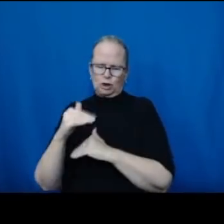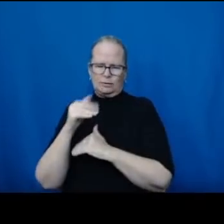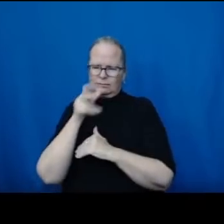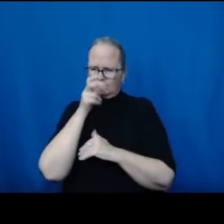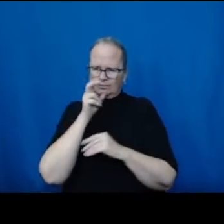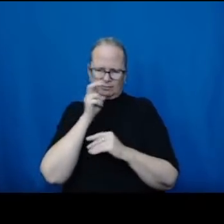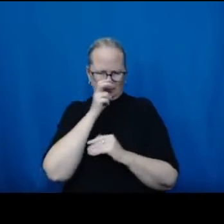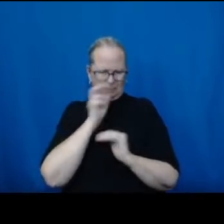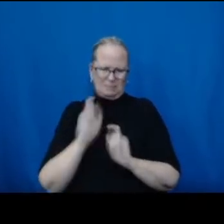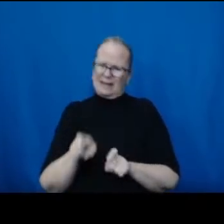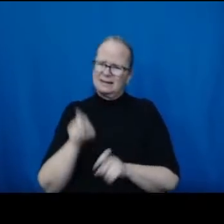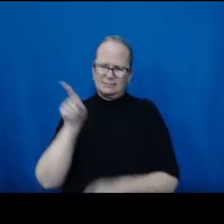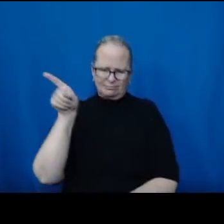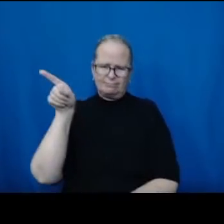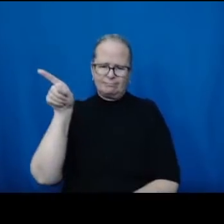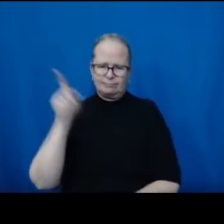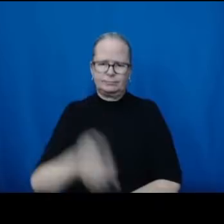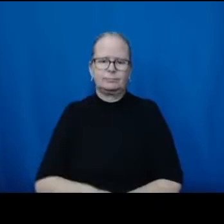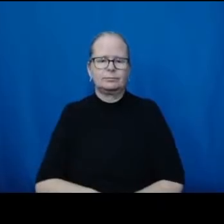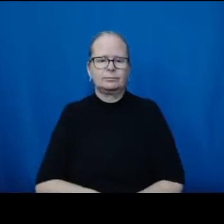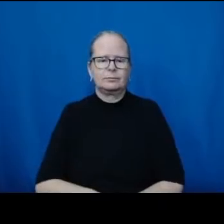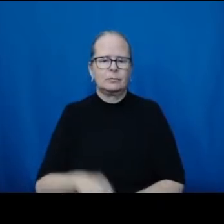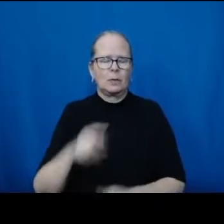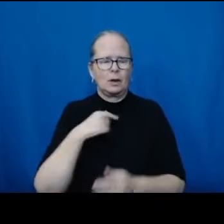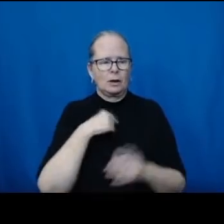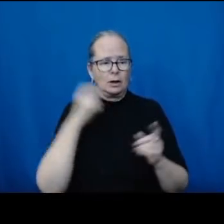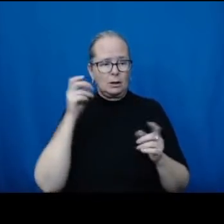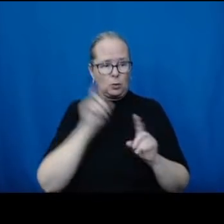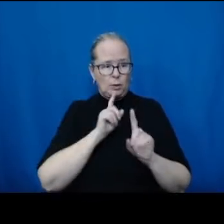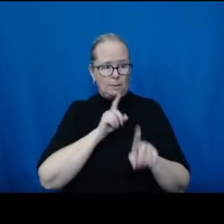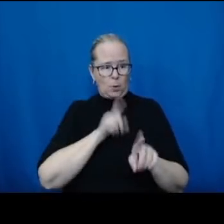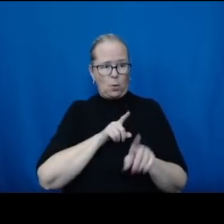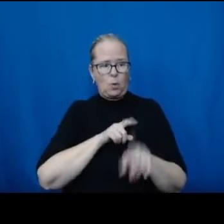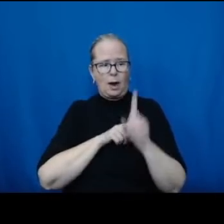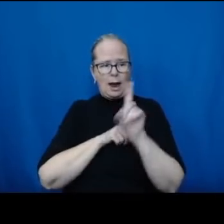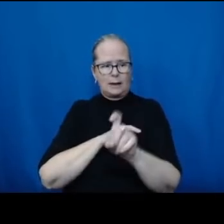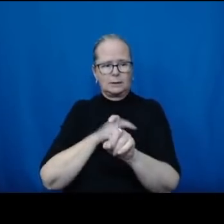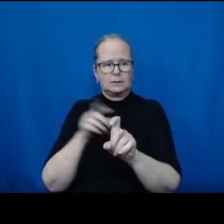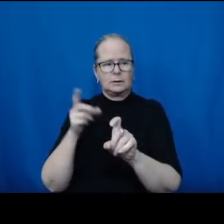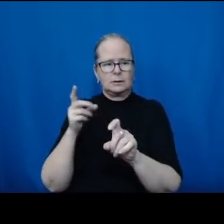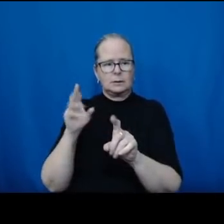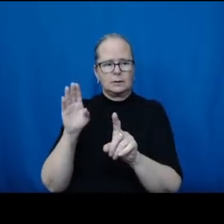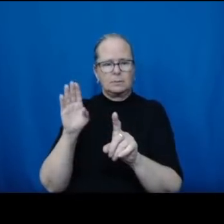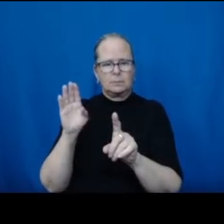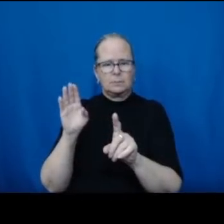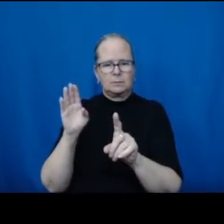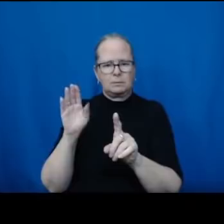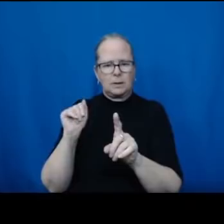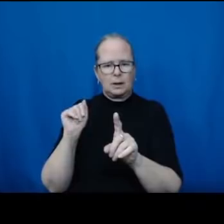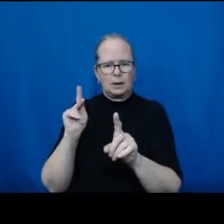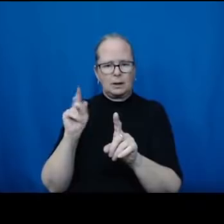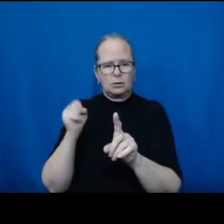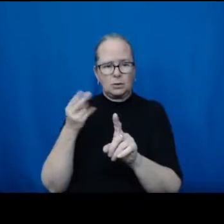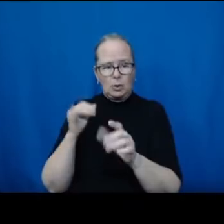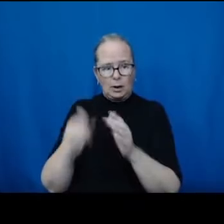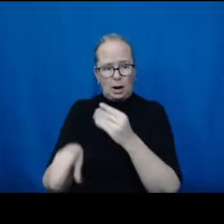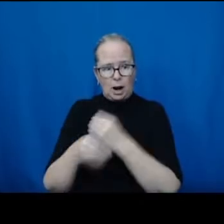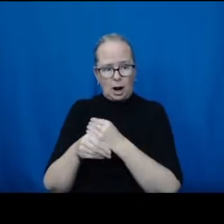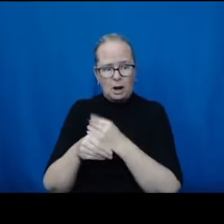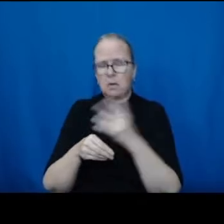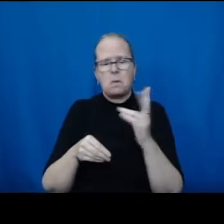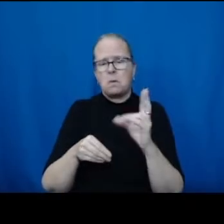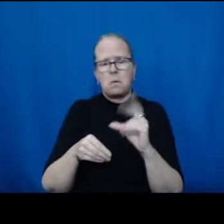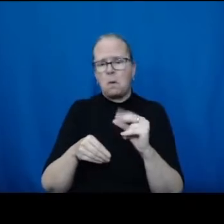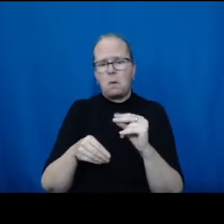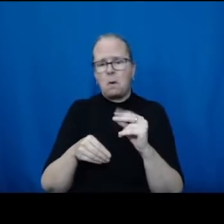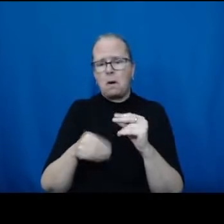No, I think I would agree, echo everything that was just said. I think it's important to know that the college and various organizations around the province are looking